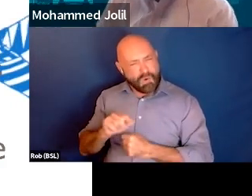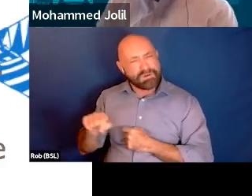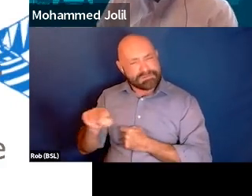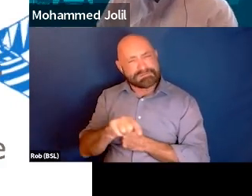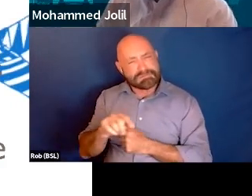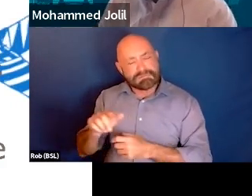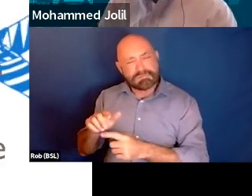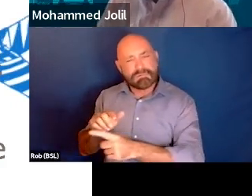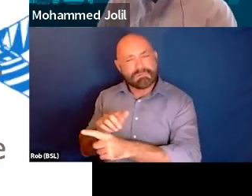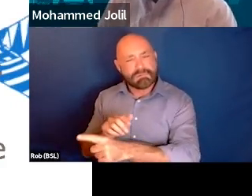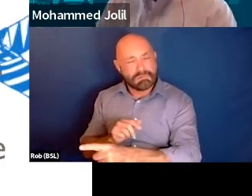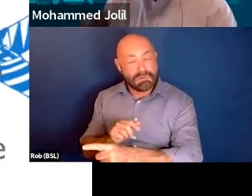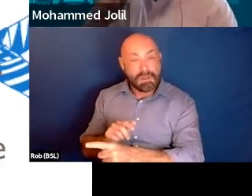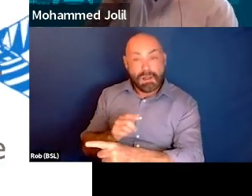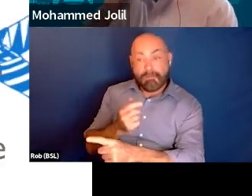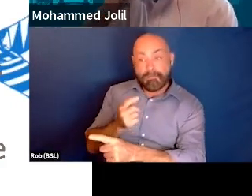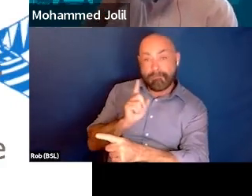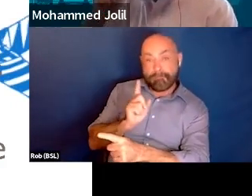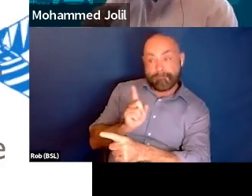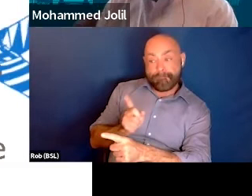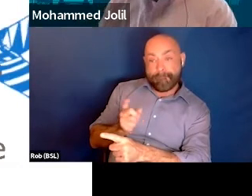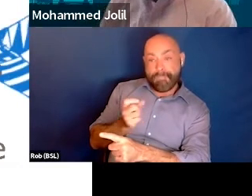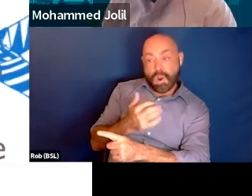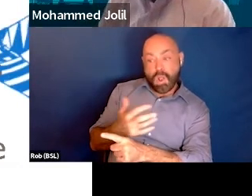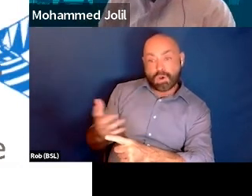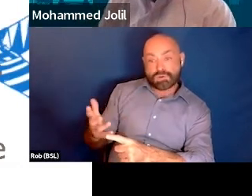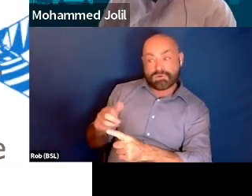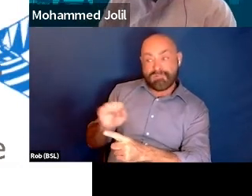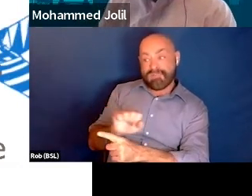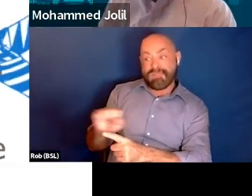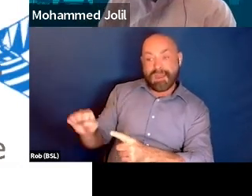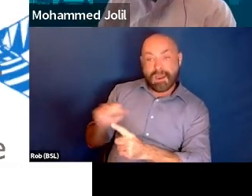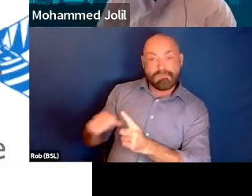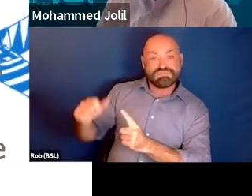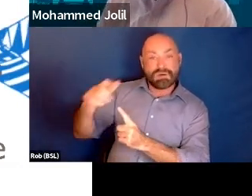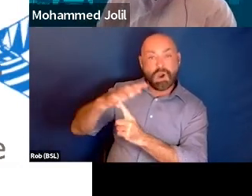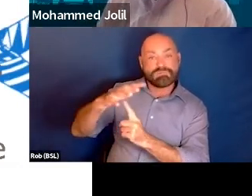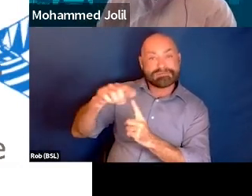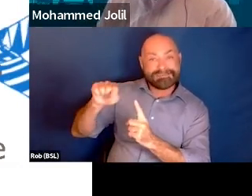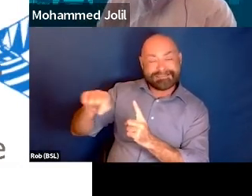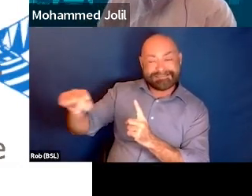finding was that a lot of the priorities that were being